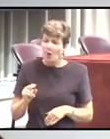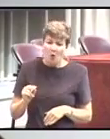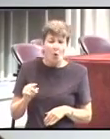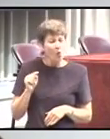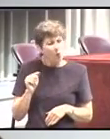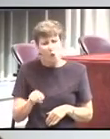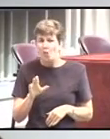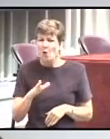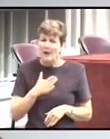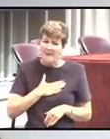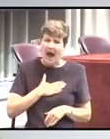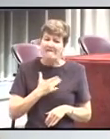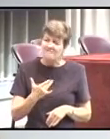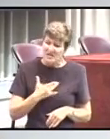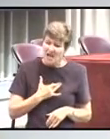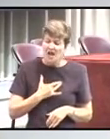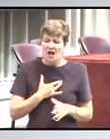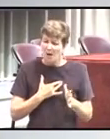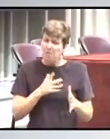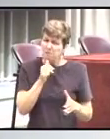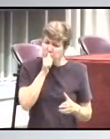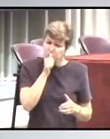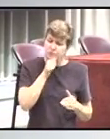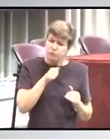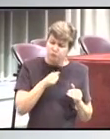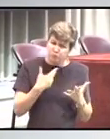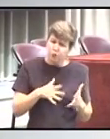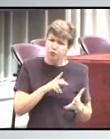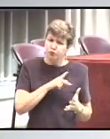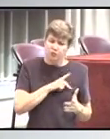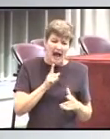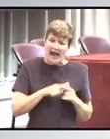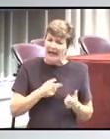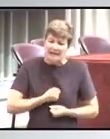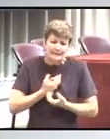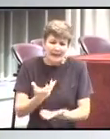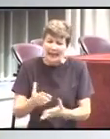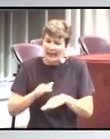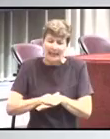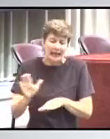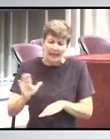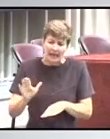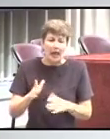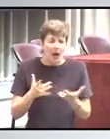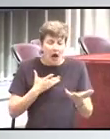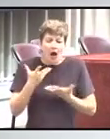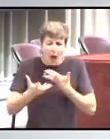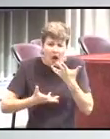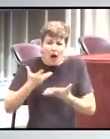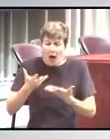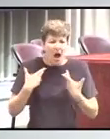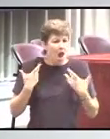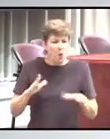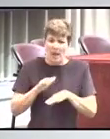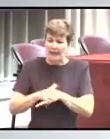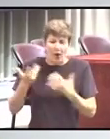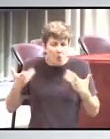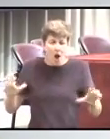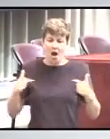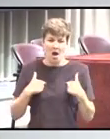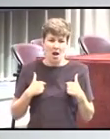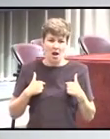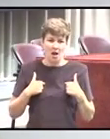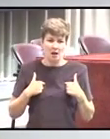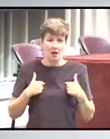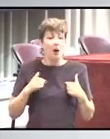this is my feeling. This is personal. This is, I can't explain. It's just, I just don't want to do this in English.